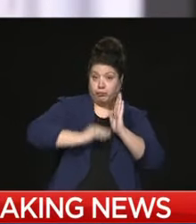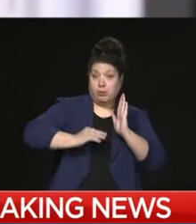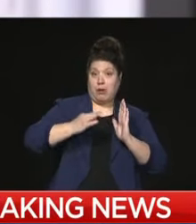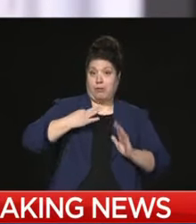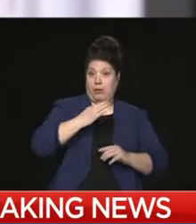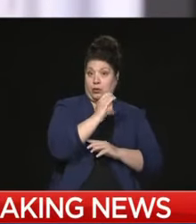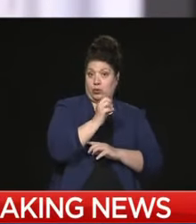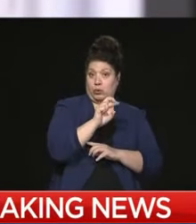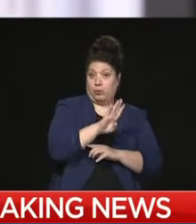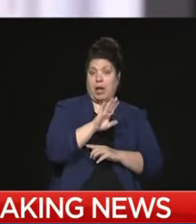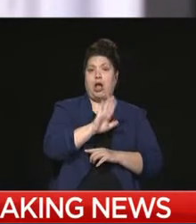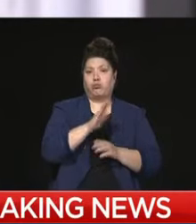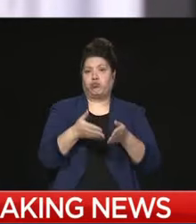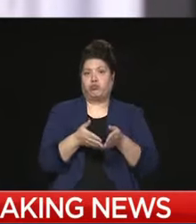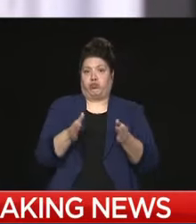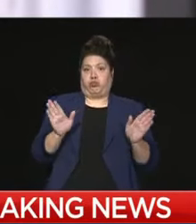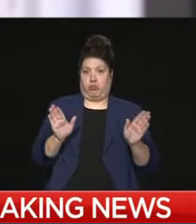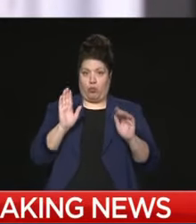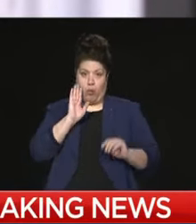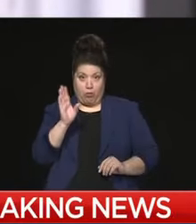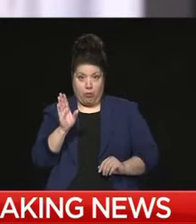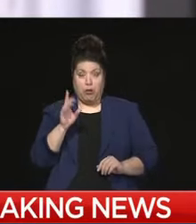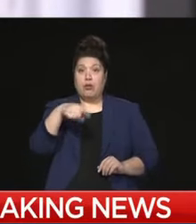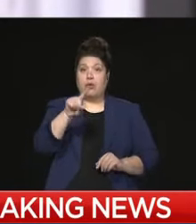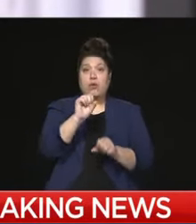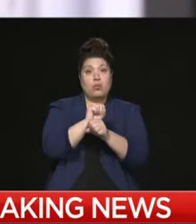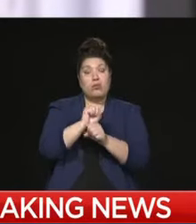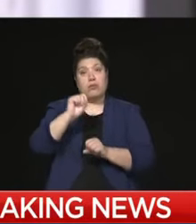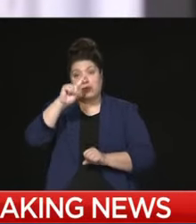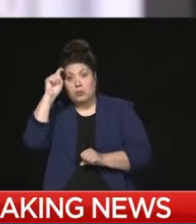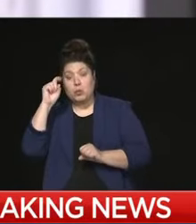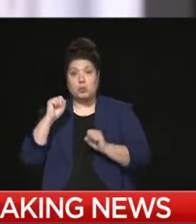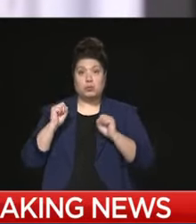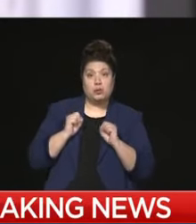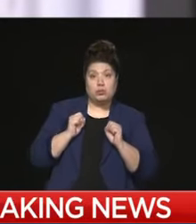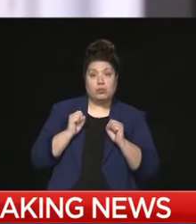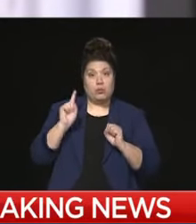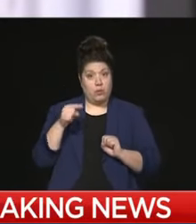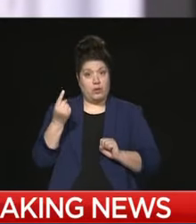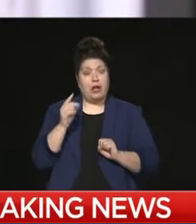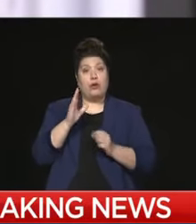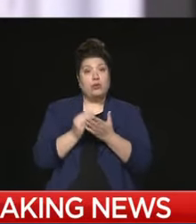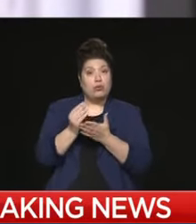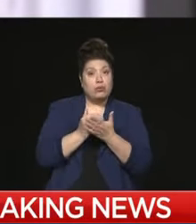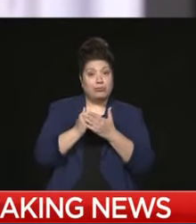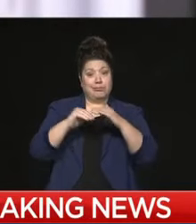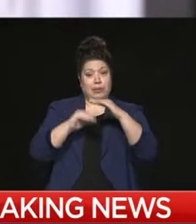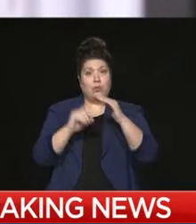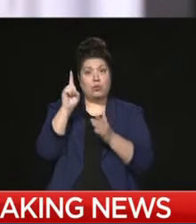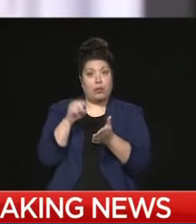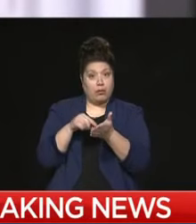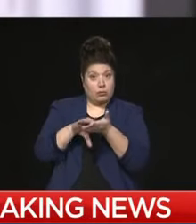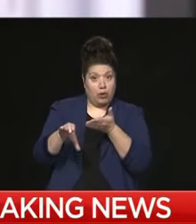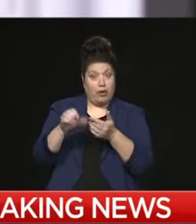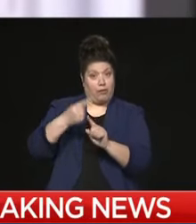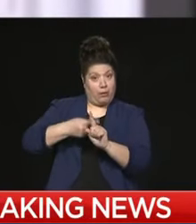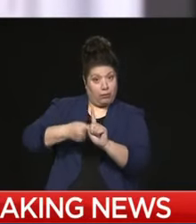need. If you are a seasonal worker, if you earn less than $1,000 a month, or if you